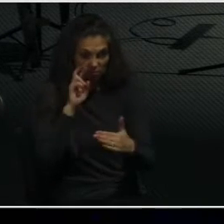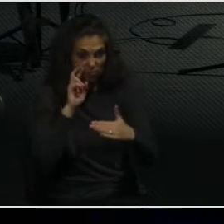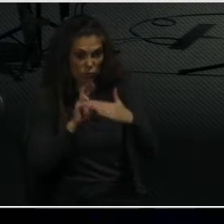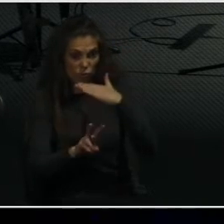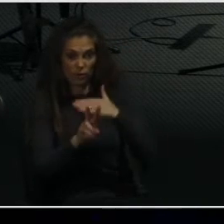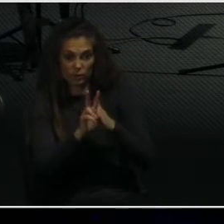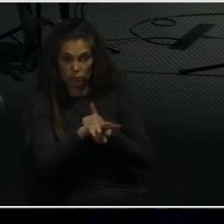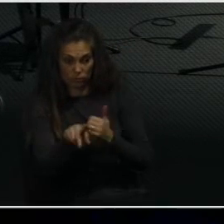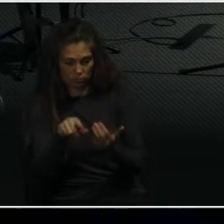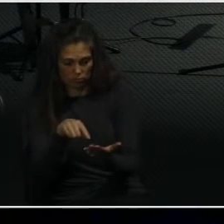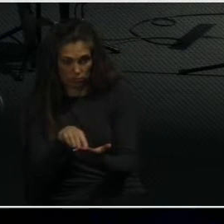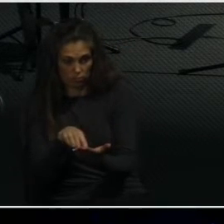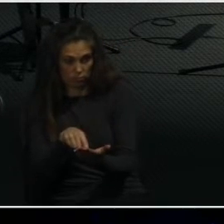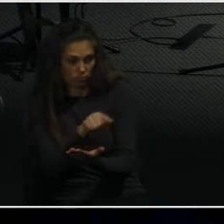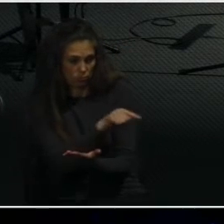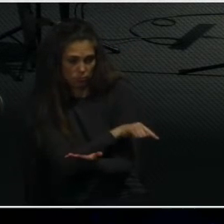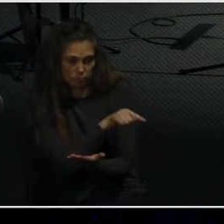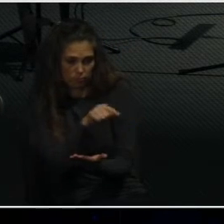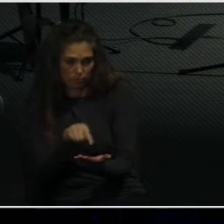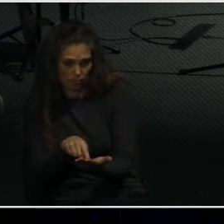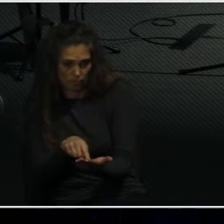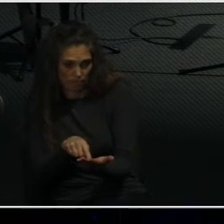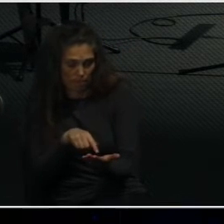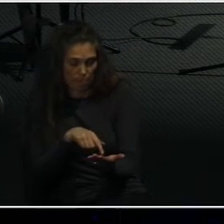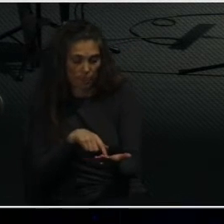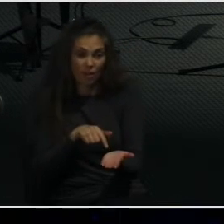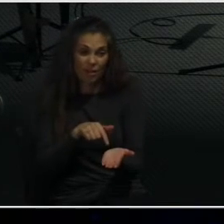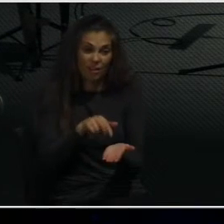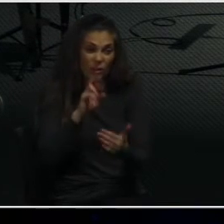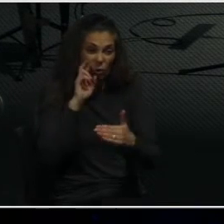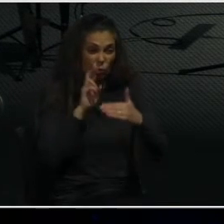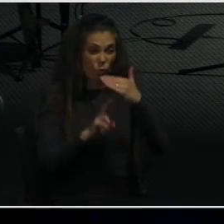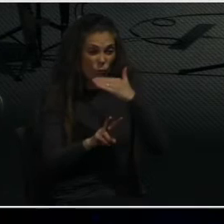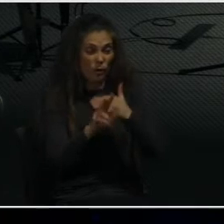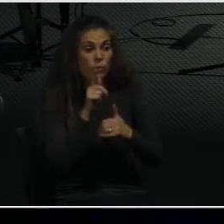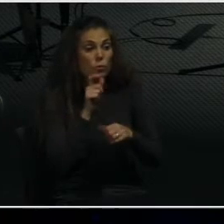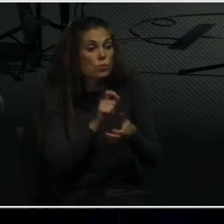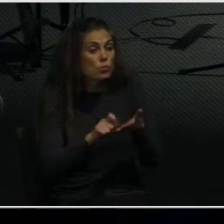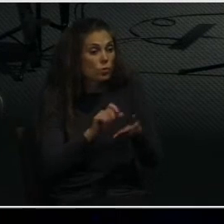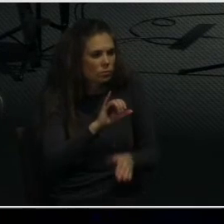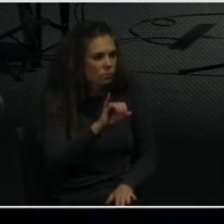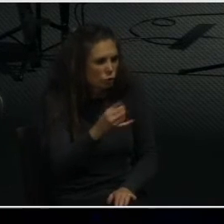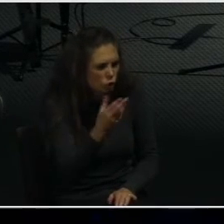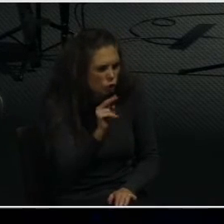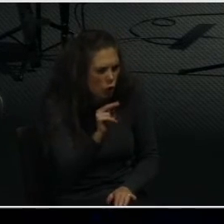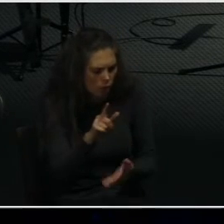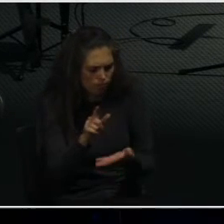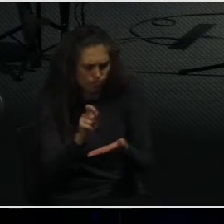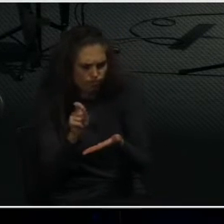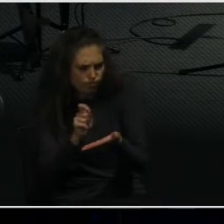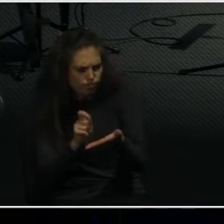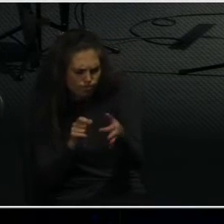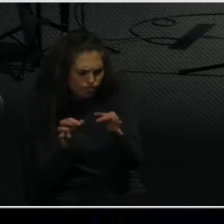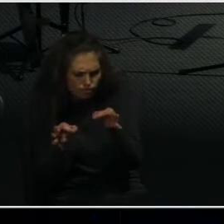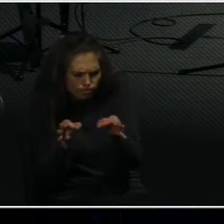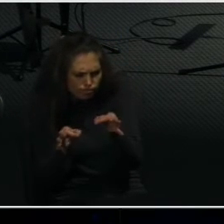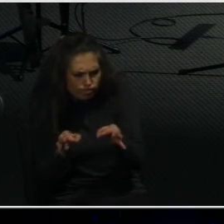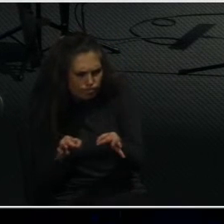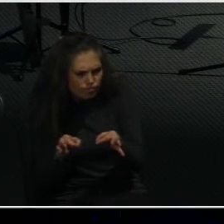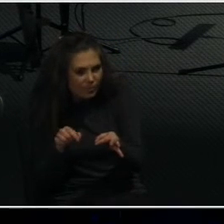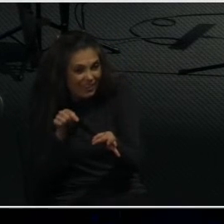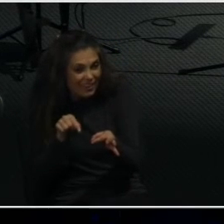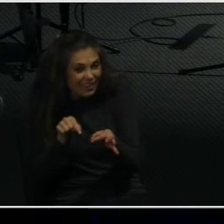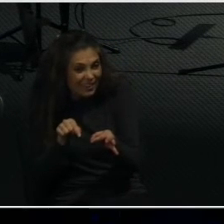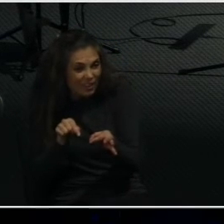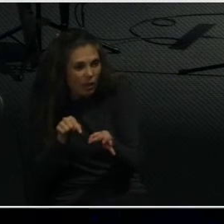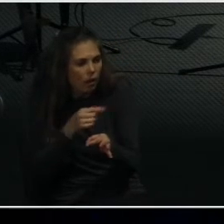So John, in his writing the Revelation, gets his image to describe what he sees from Ezekiel